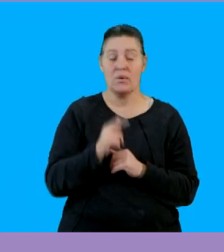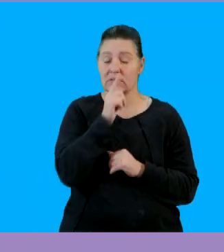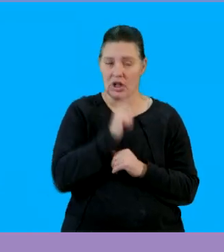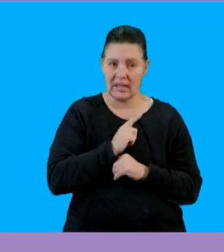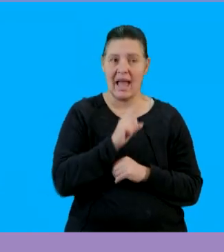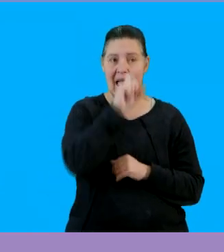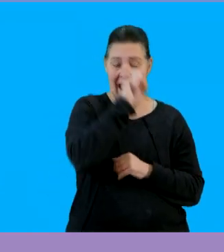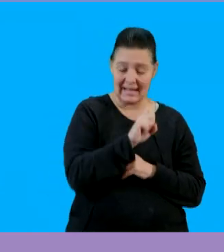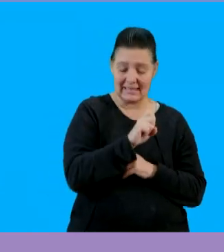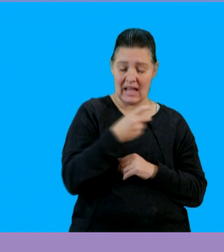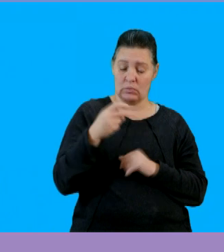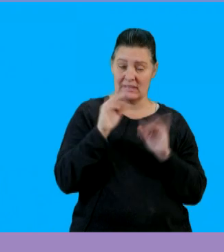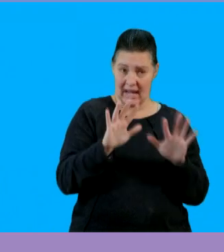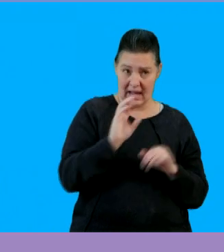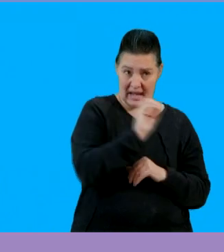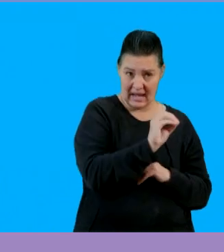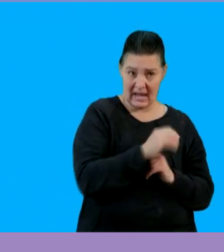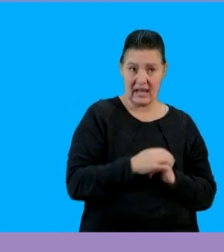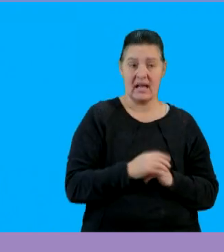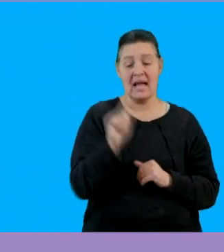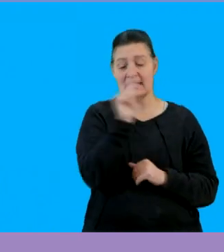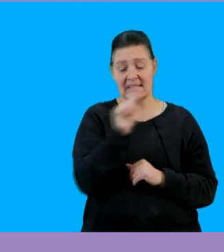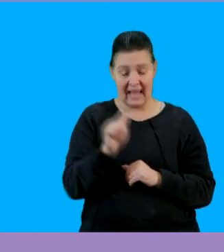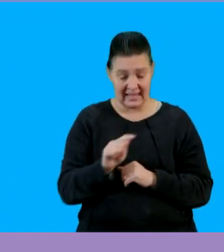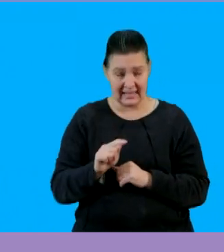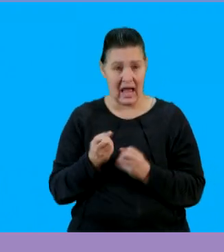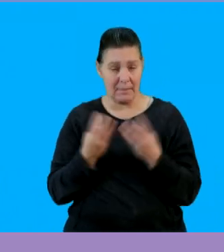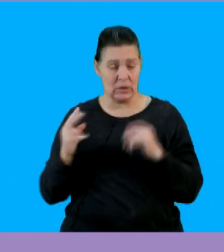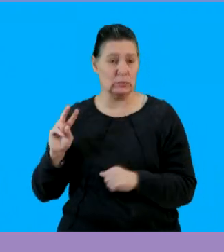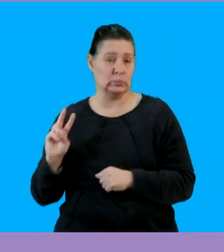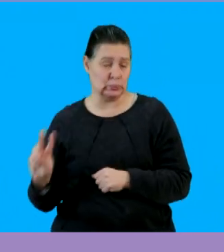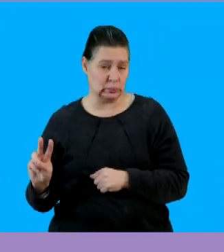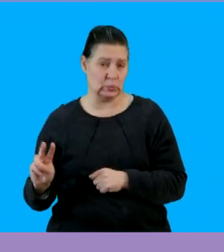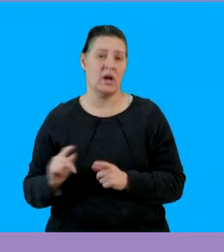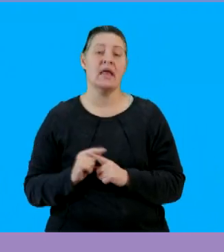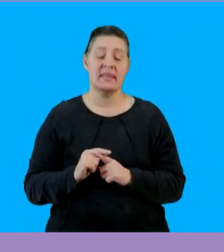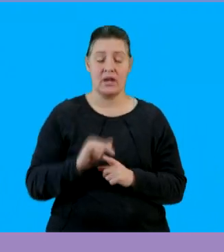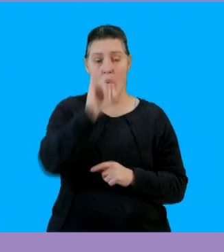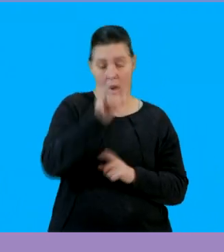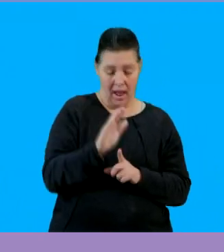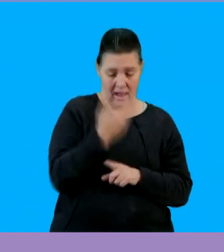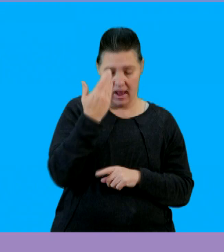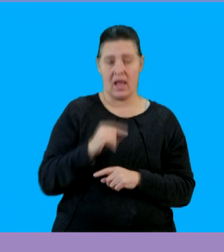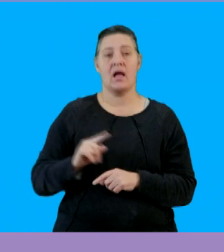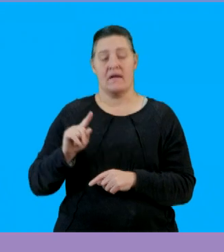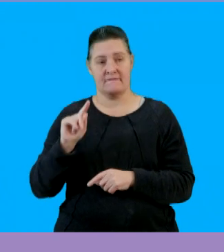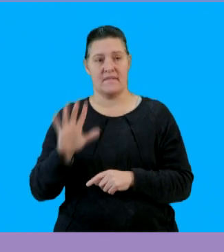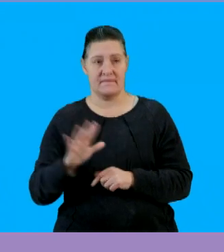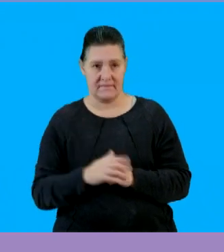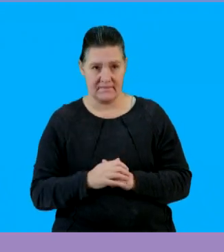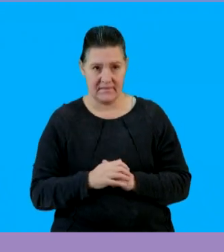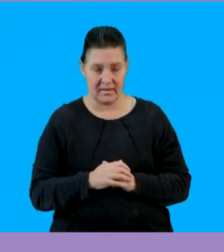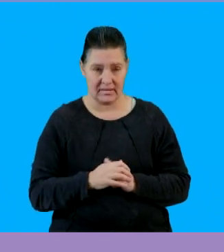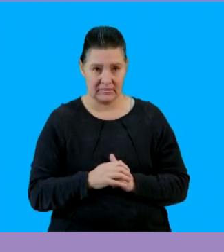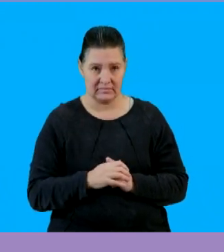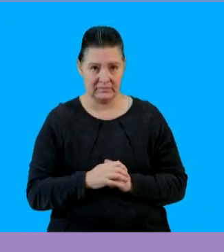right. We are told that x is equals to 10, right? We are told that z is equals to 2. And we are told that y is equals